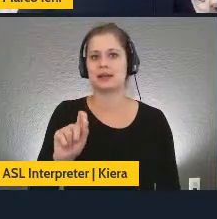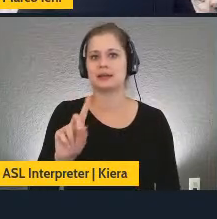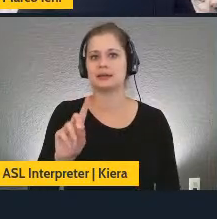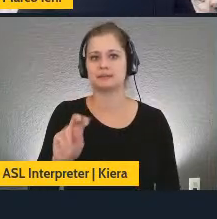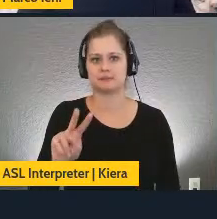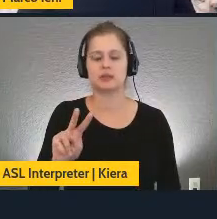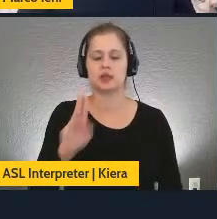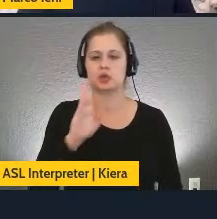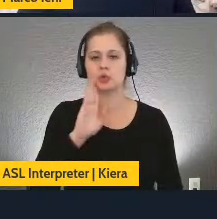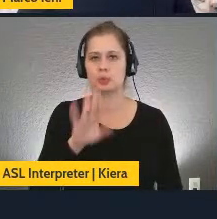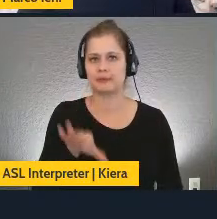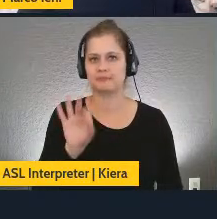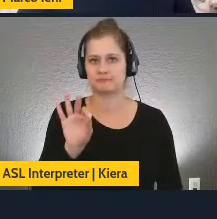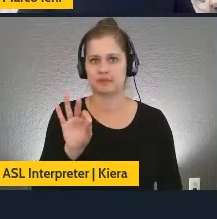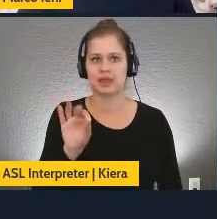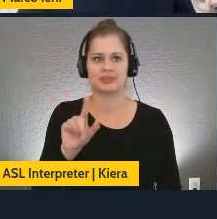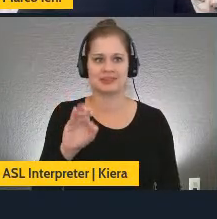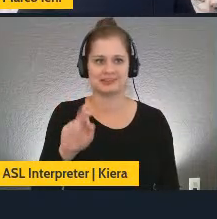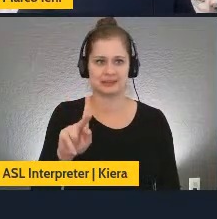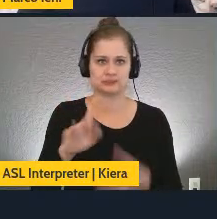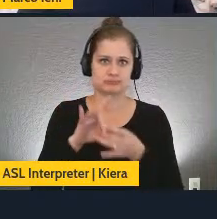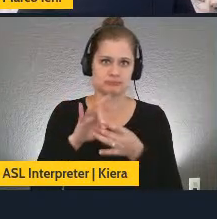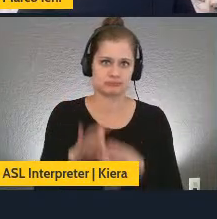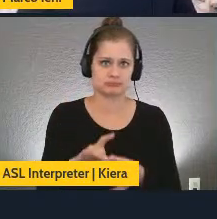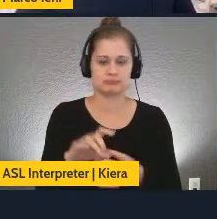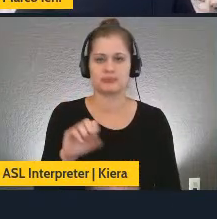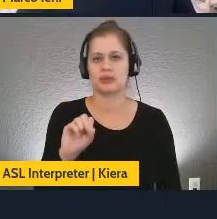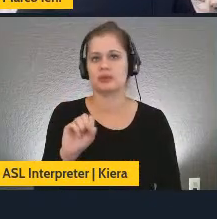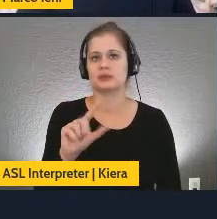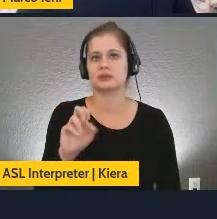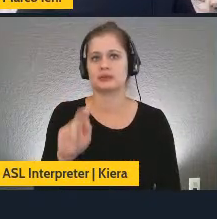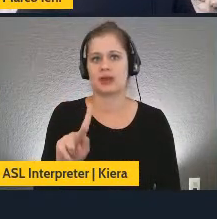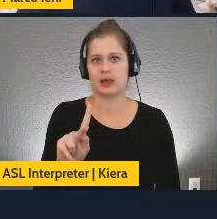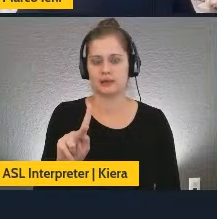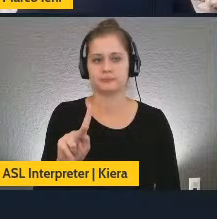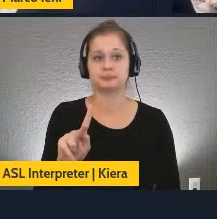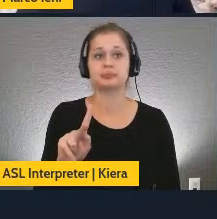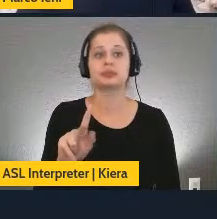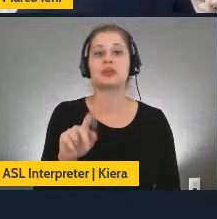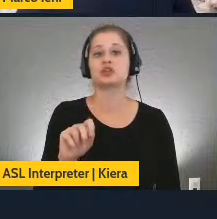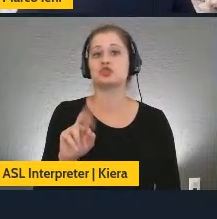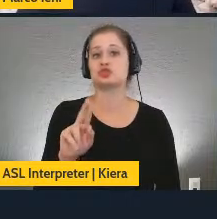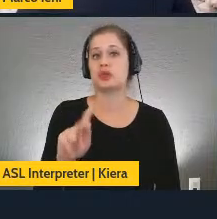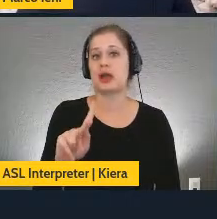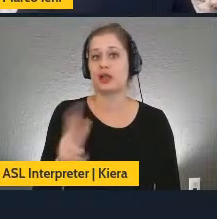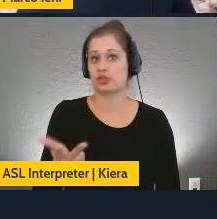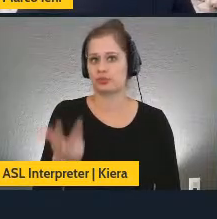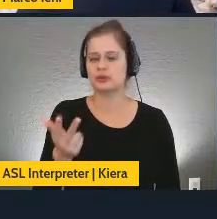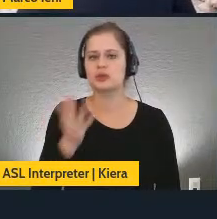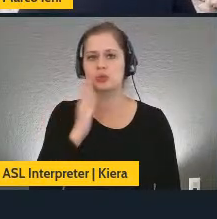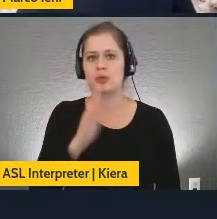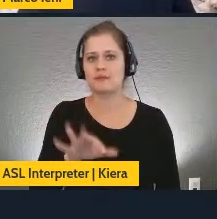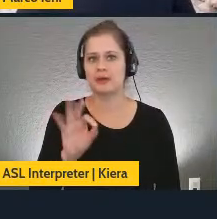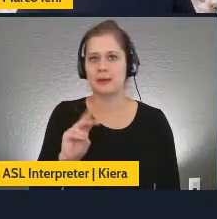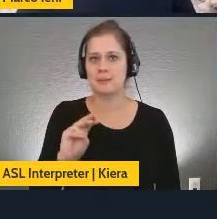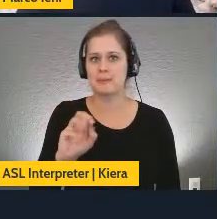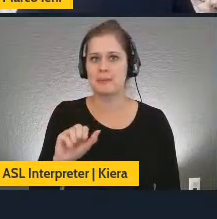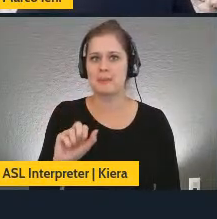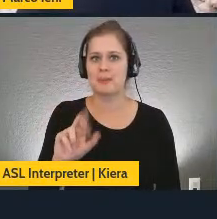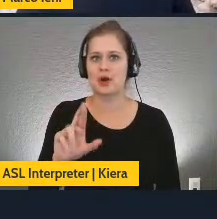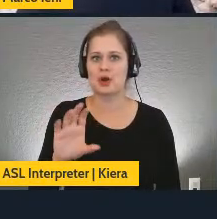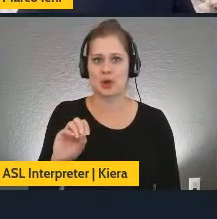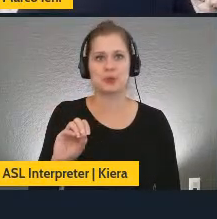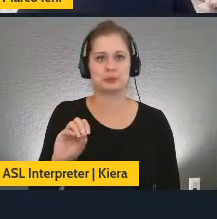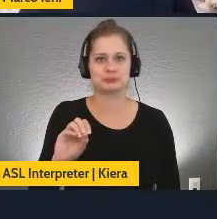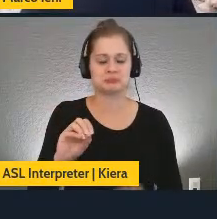link to connect to Slack. And in Track Free, you will find Marco and everybody that's watching.